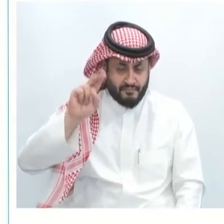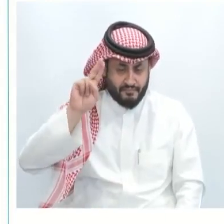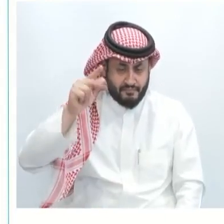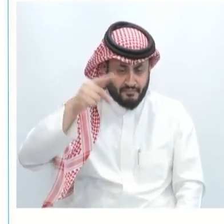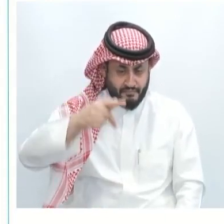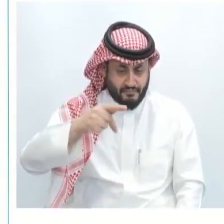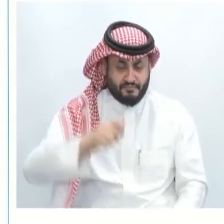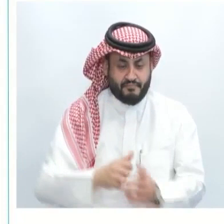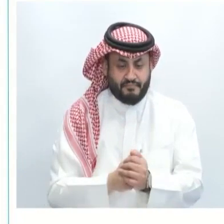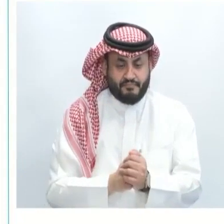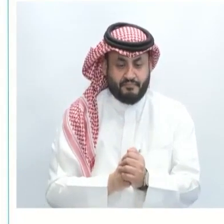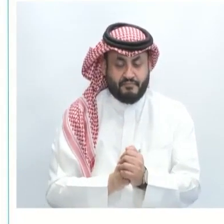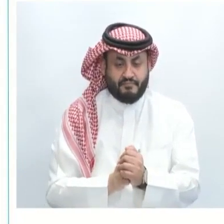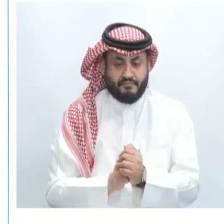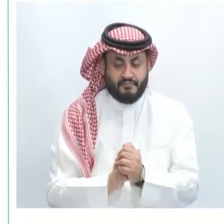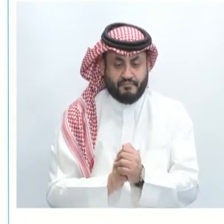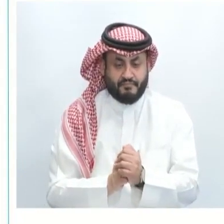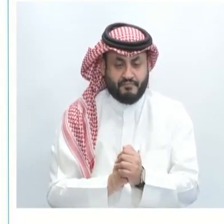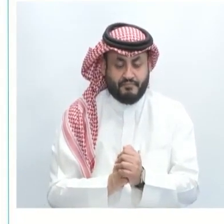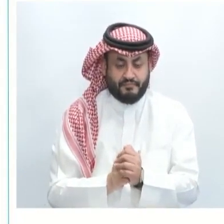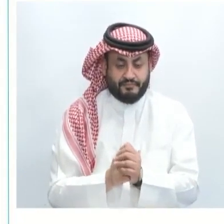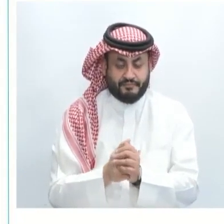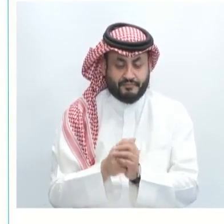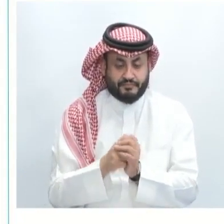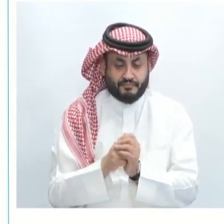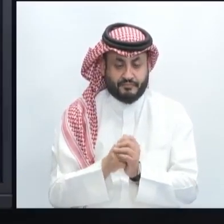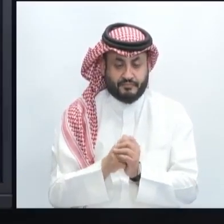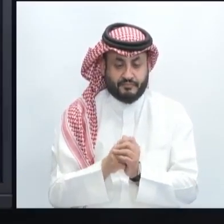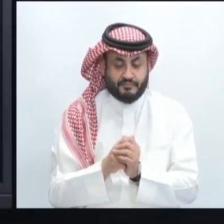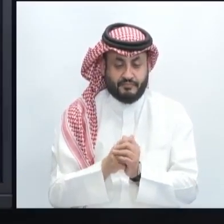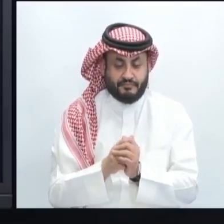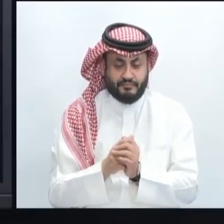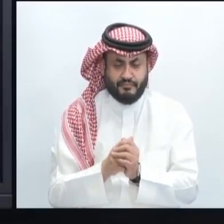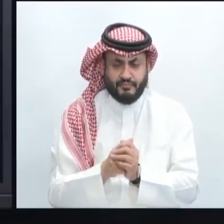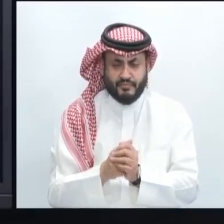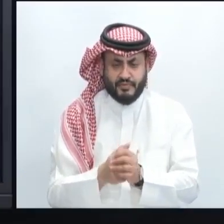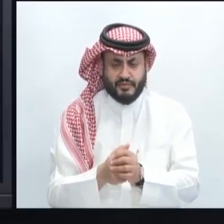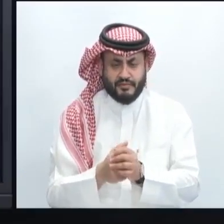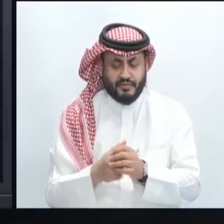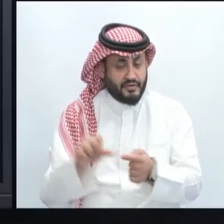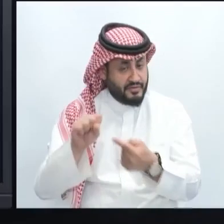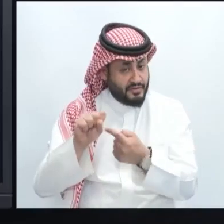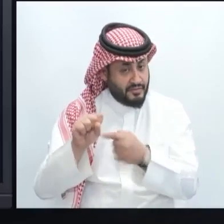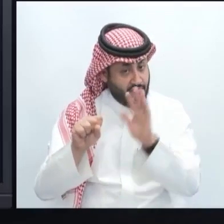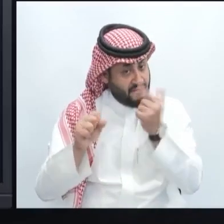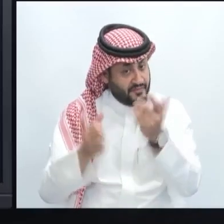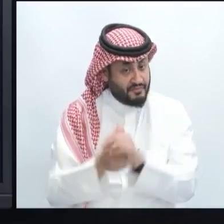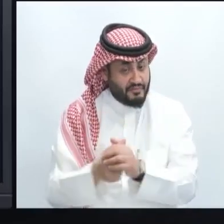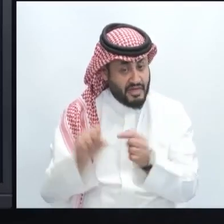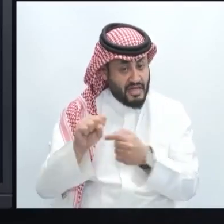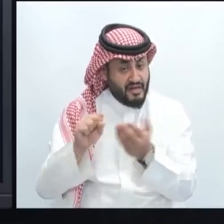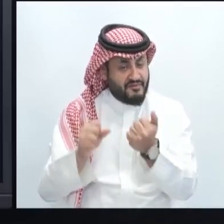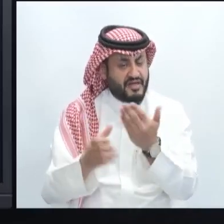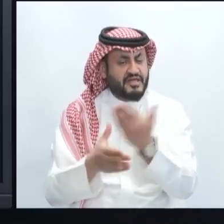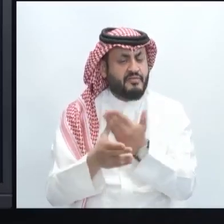soup and rice. We don't hear with soup and rice, we don't